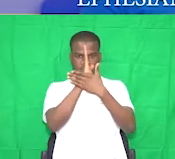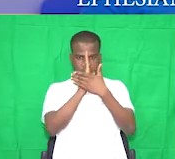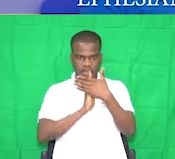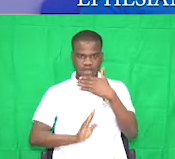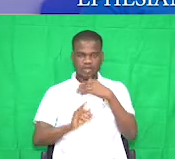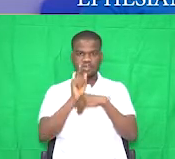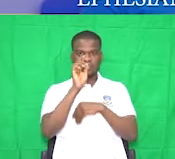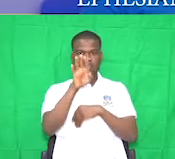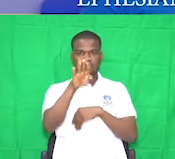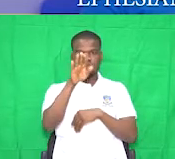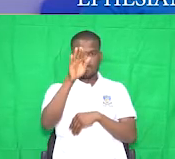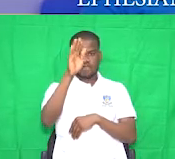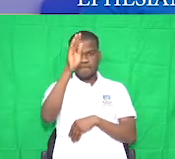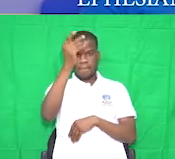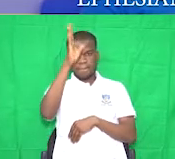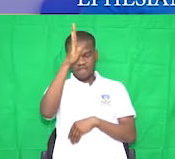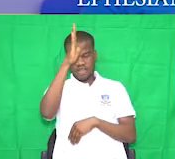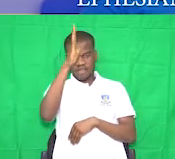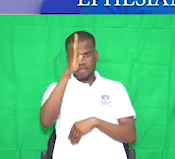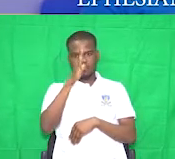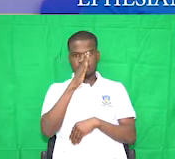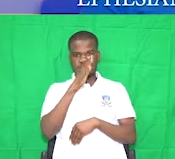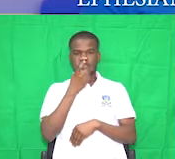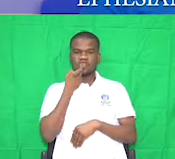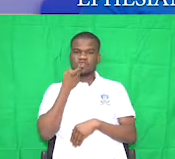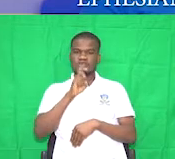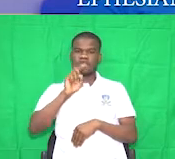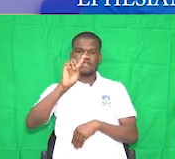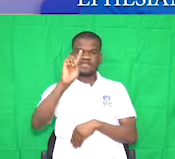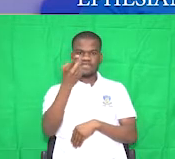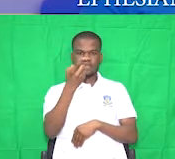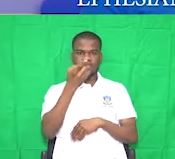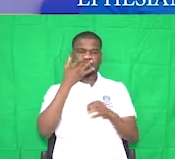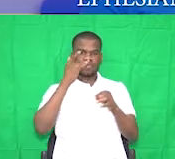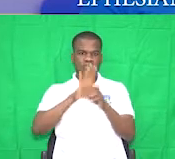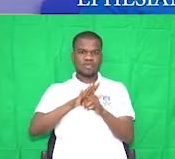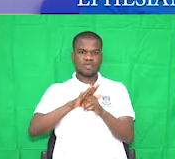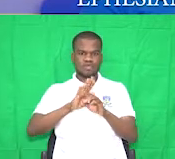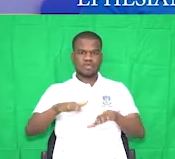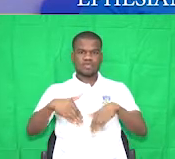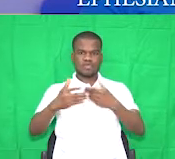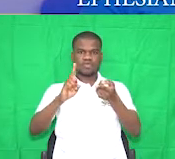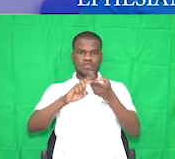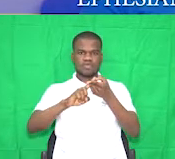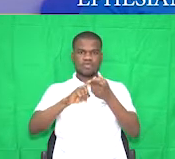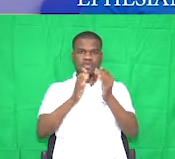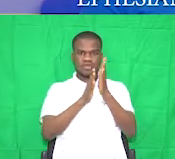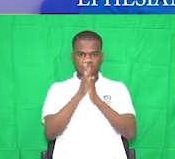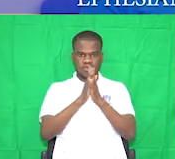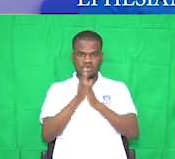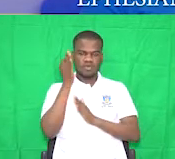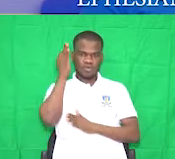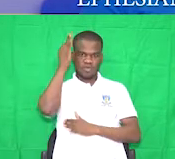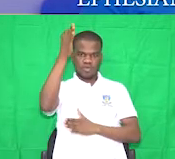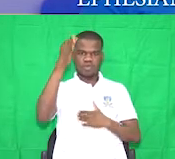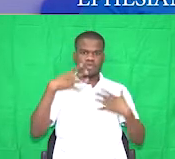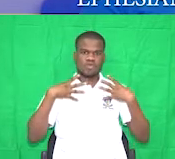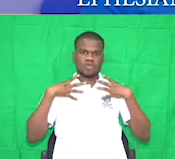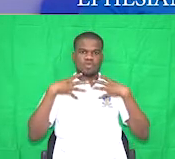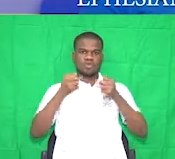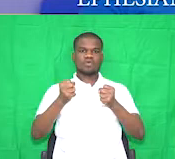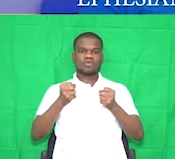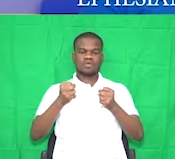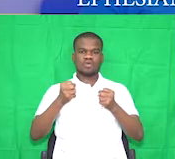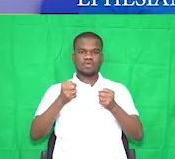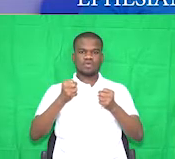mother, which is the first commandment with a promise, that it may go well with you and that you